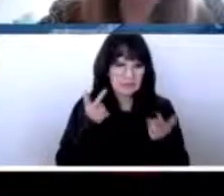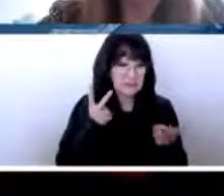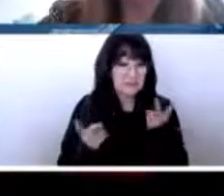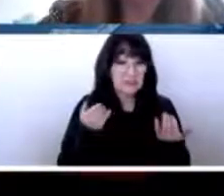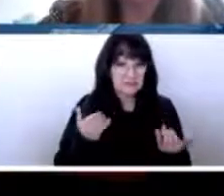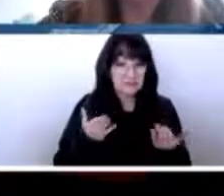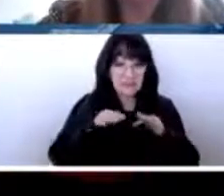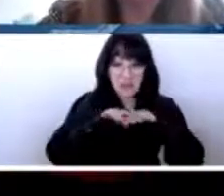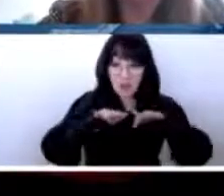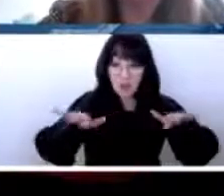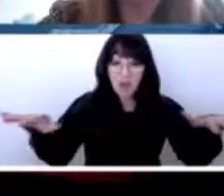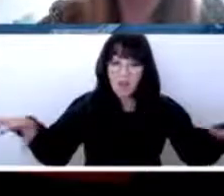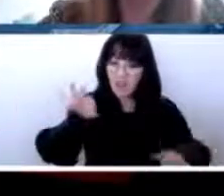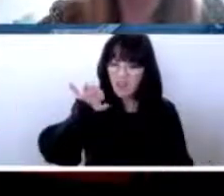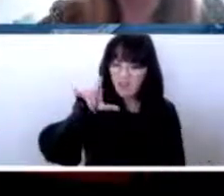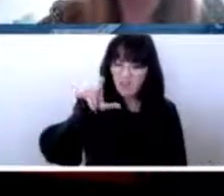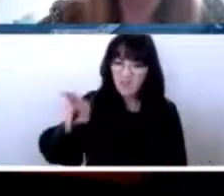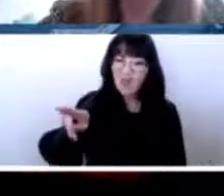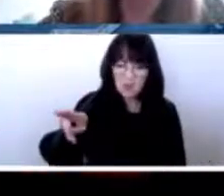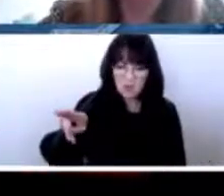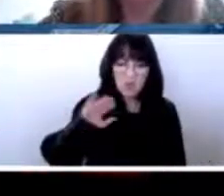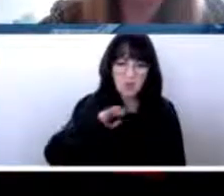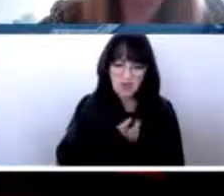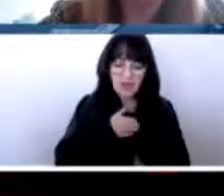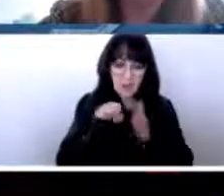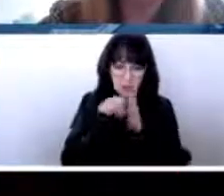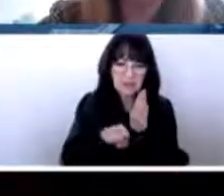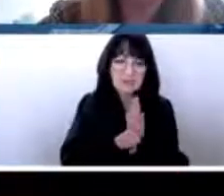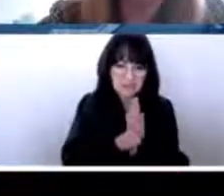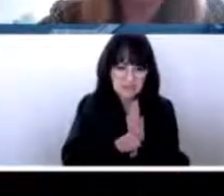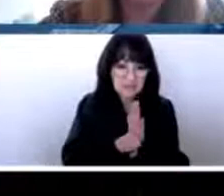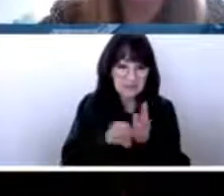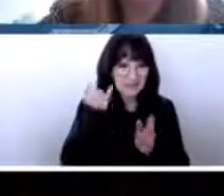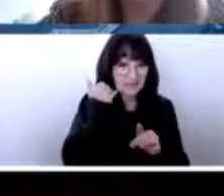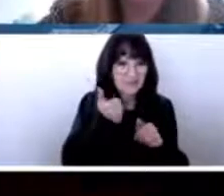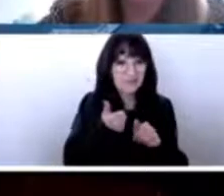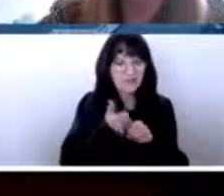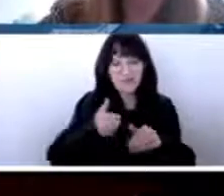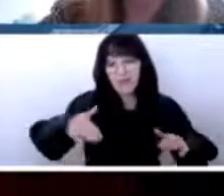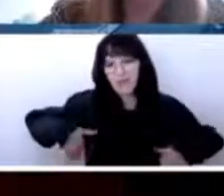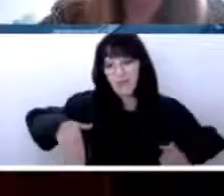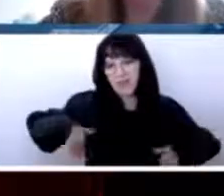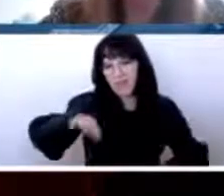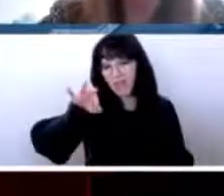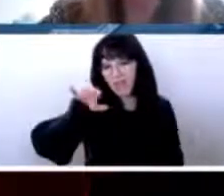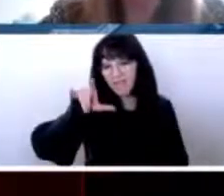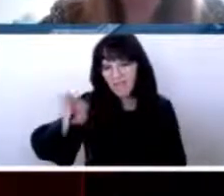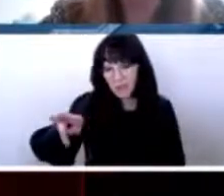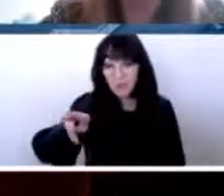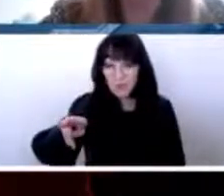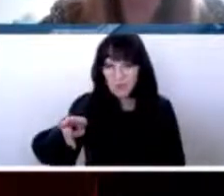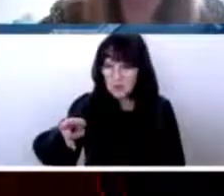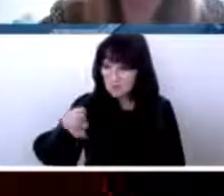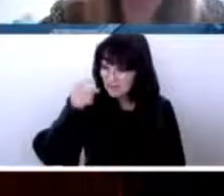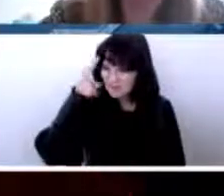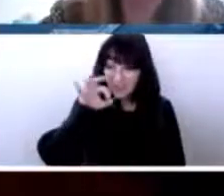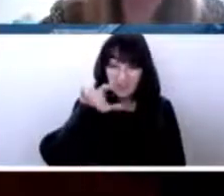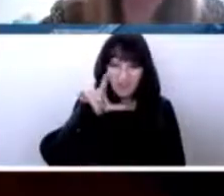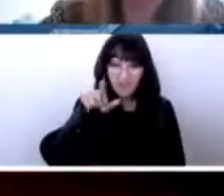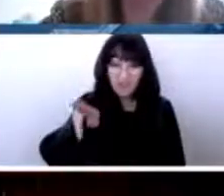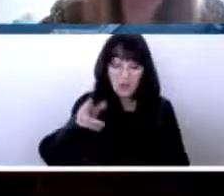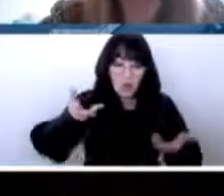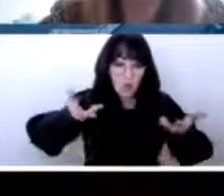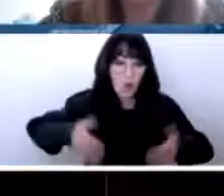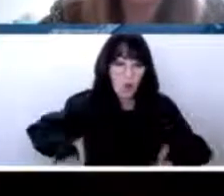widespread influenza now in our state. So if you have not received your flu shot, please know that flu is already causing strain on